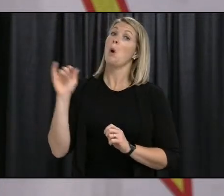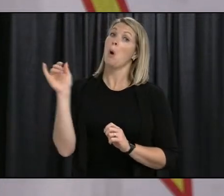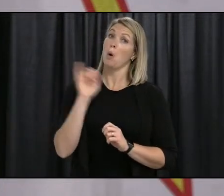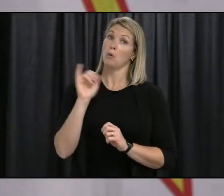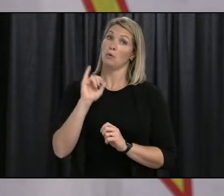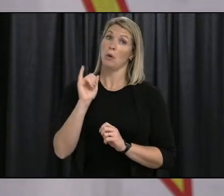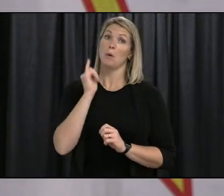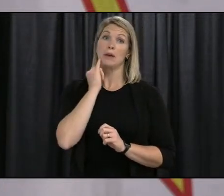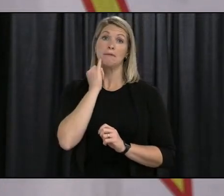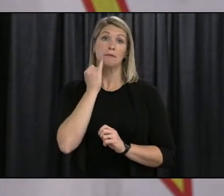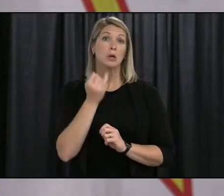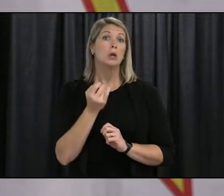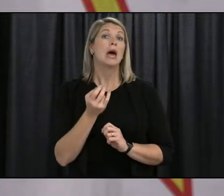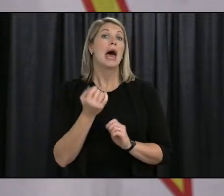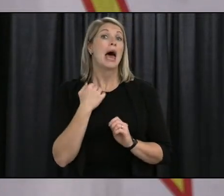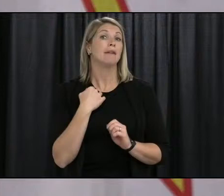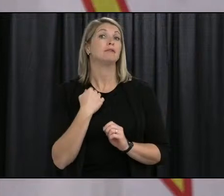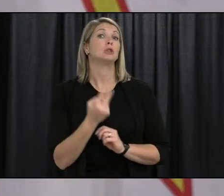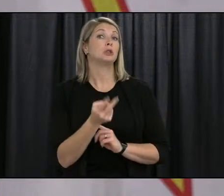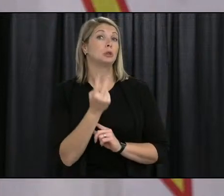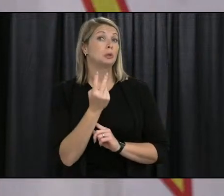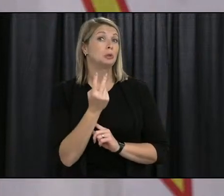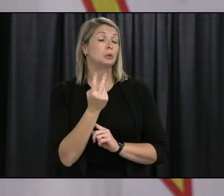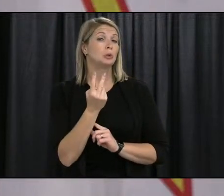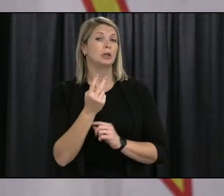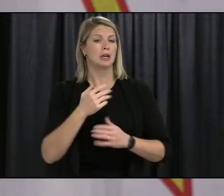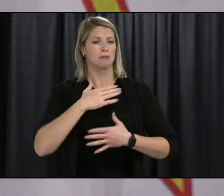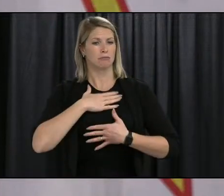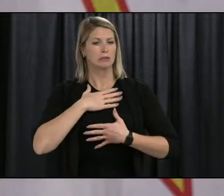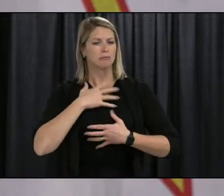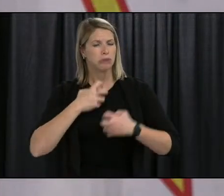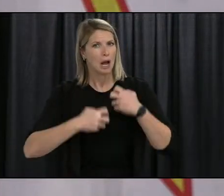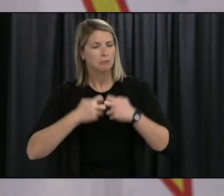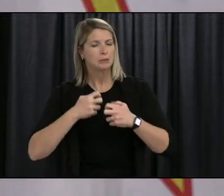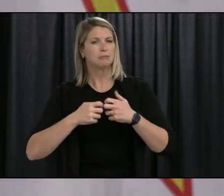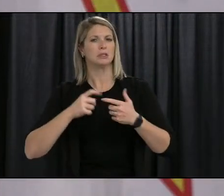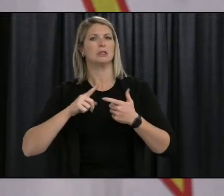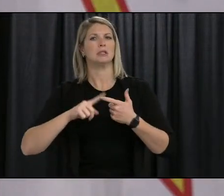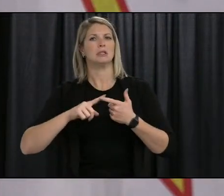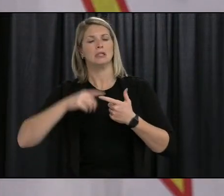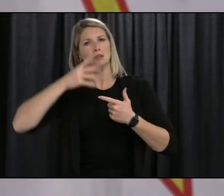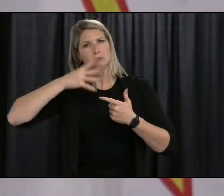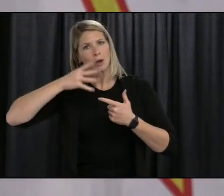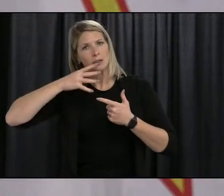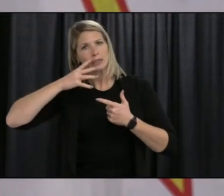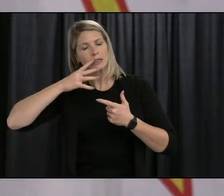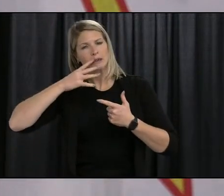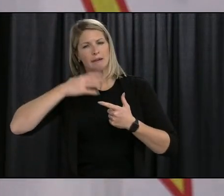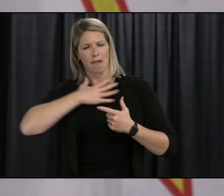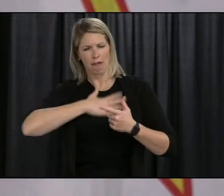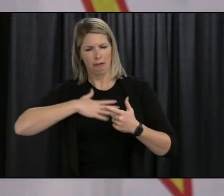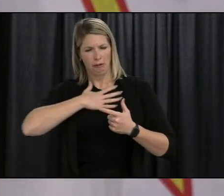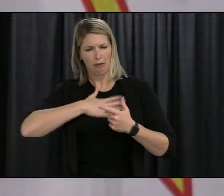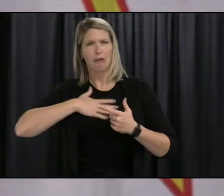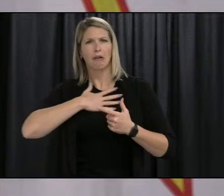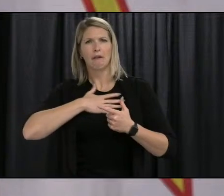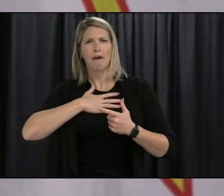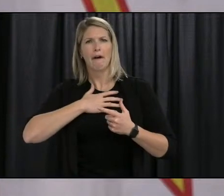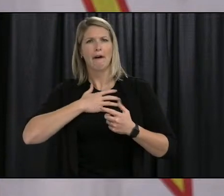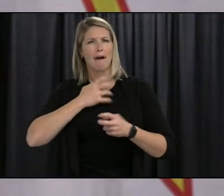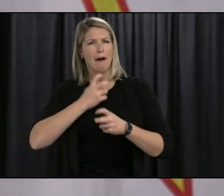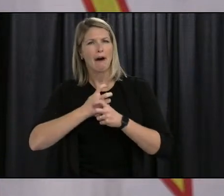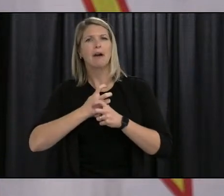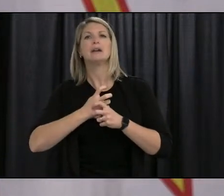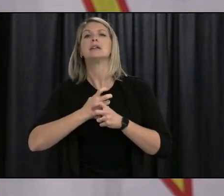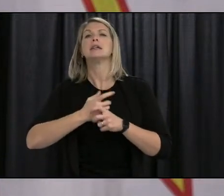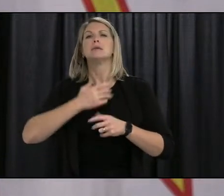for COVID-19 testing. Those are shortness of breath or difficulty breathing, runny, stuffy, or congested nose, sore throat